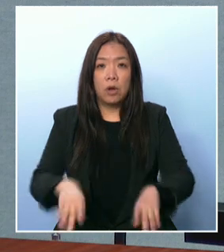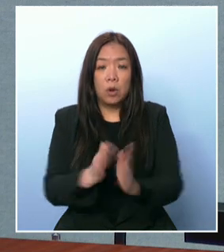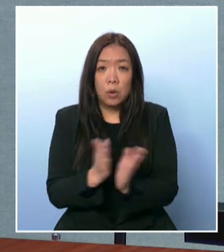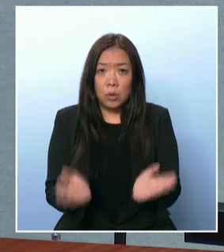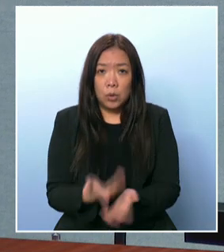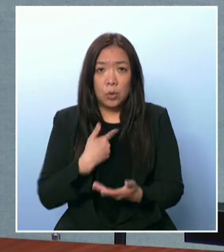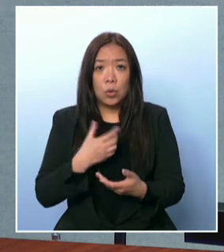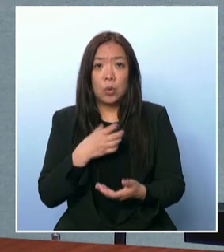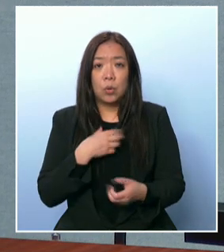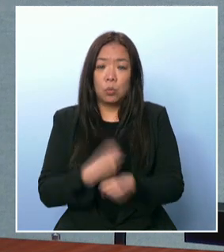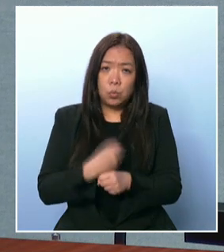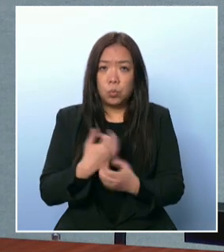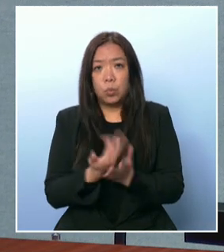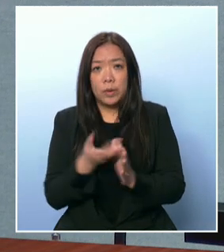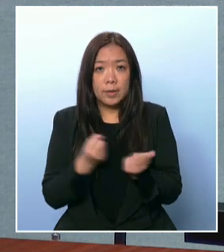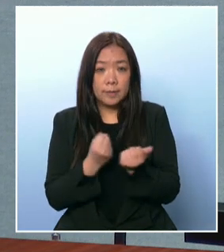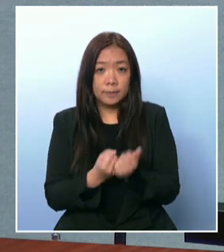soon.